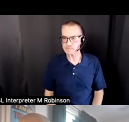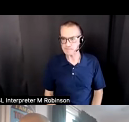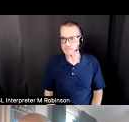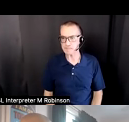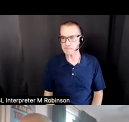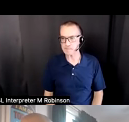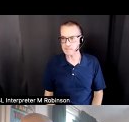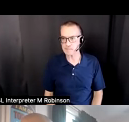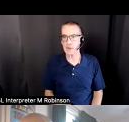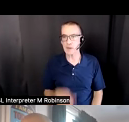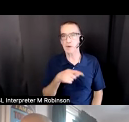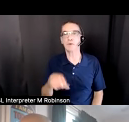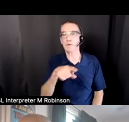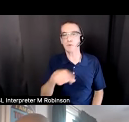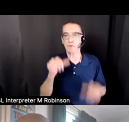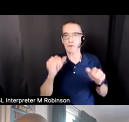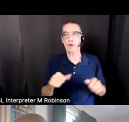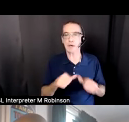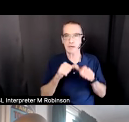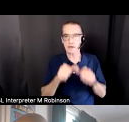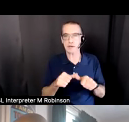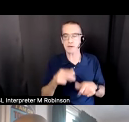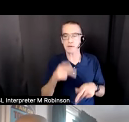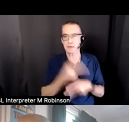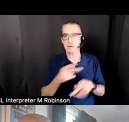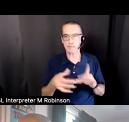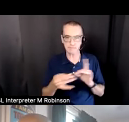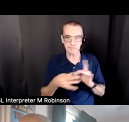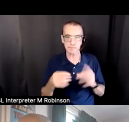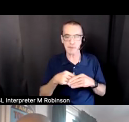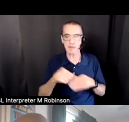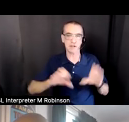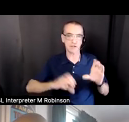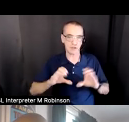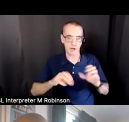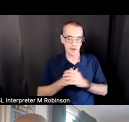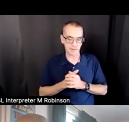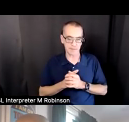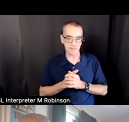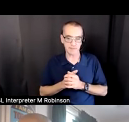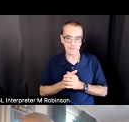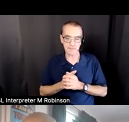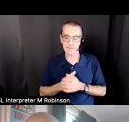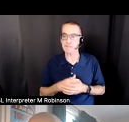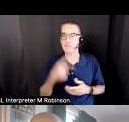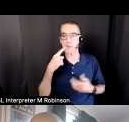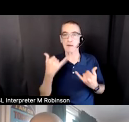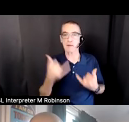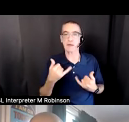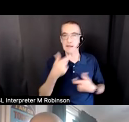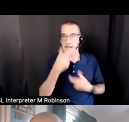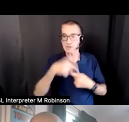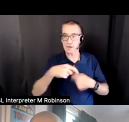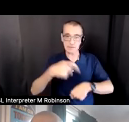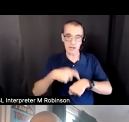And so you all can keep these coming in the chat. But for the interest of time, I